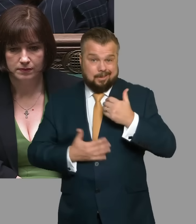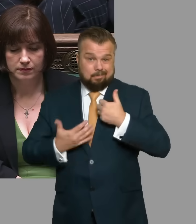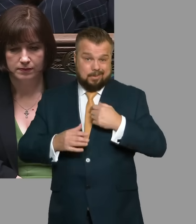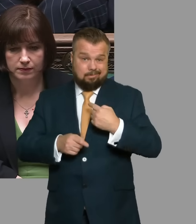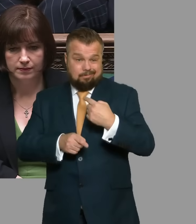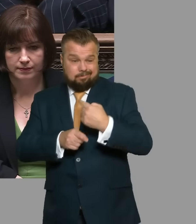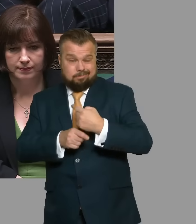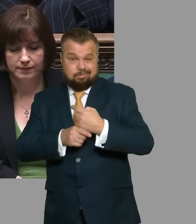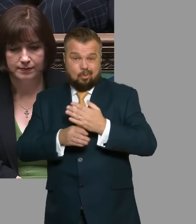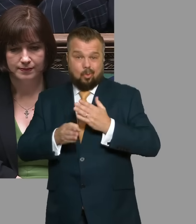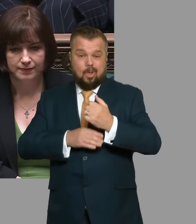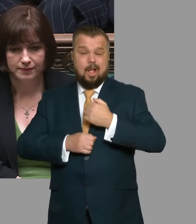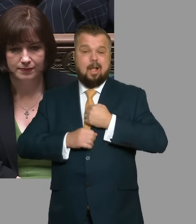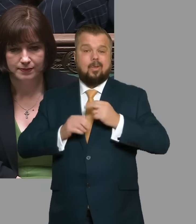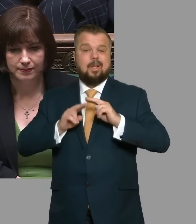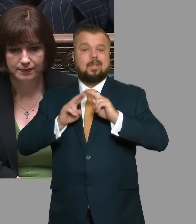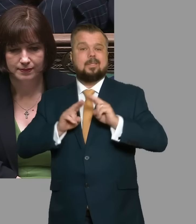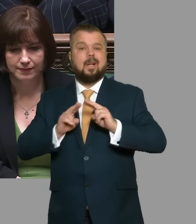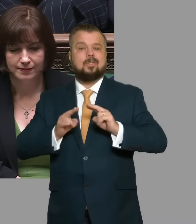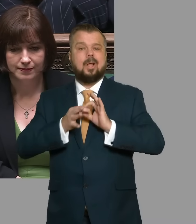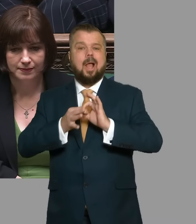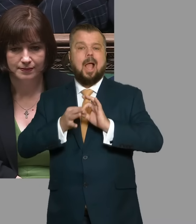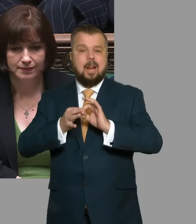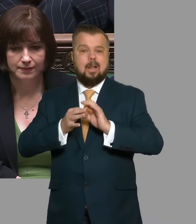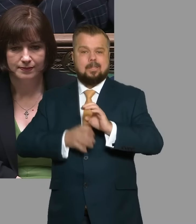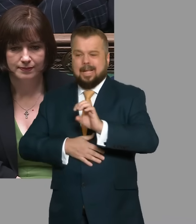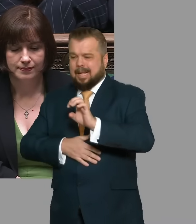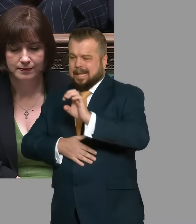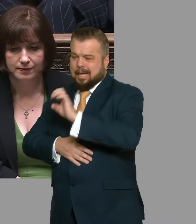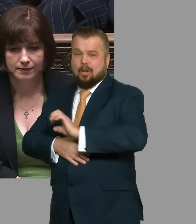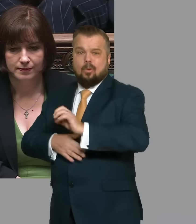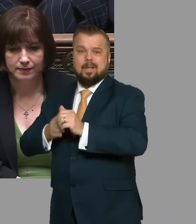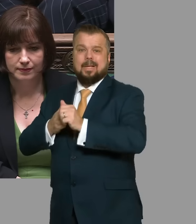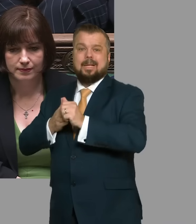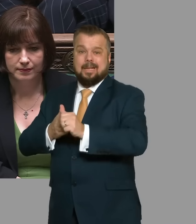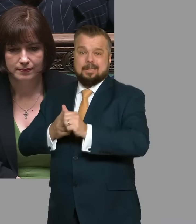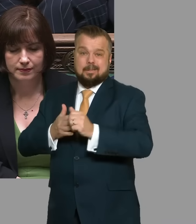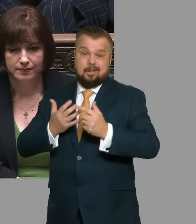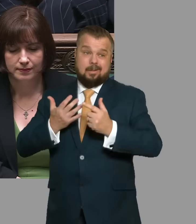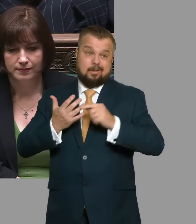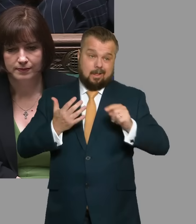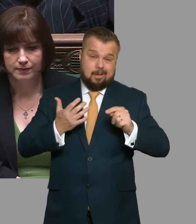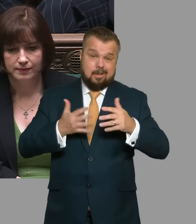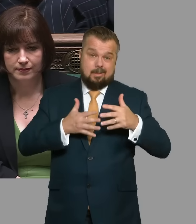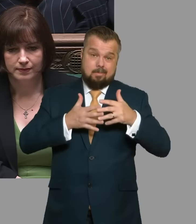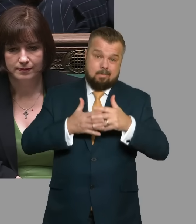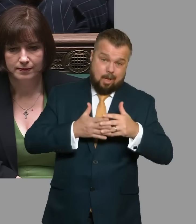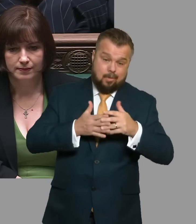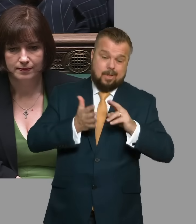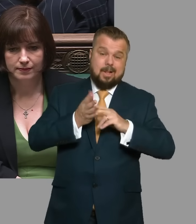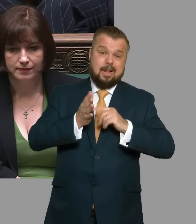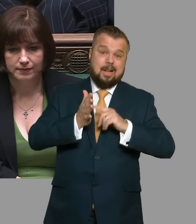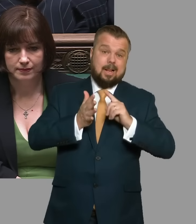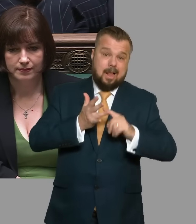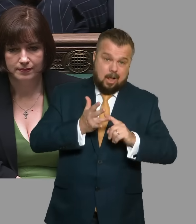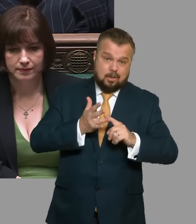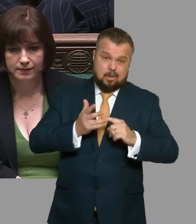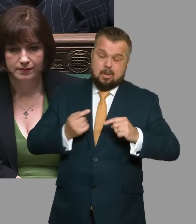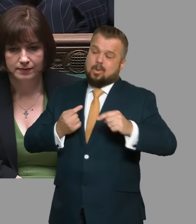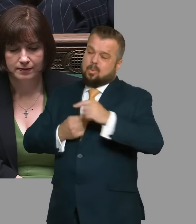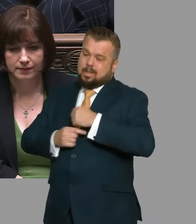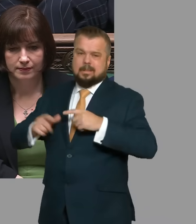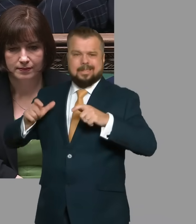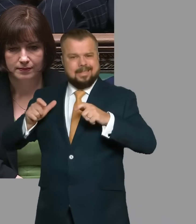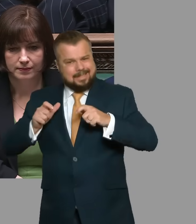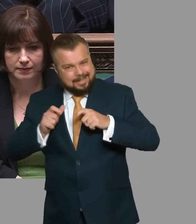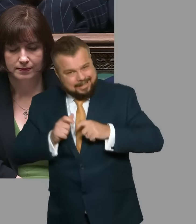engage constructively to resolve issues, particularly relating to international security, applying the principles and values that I set